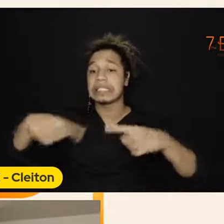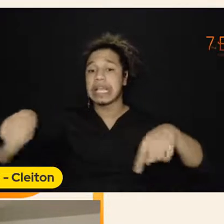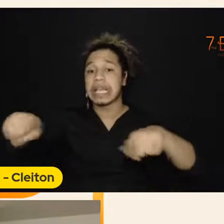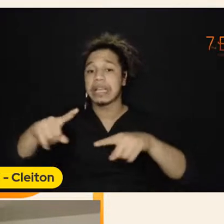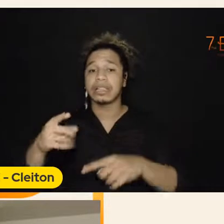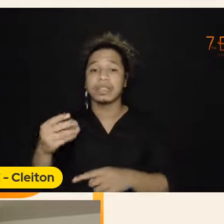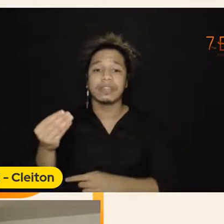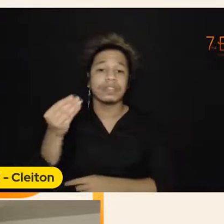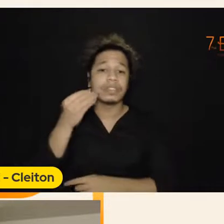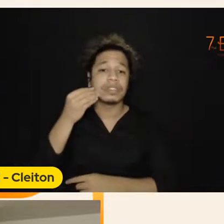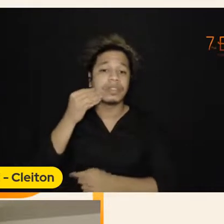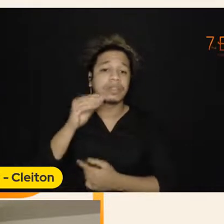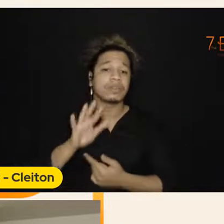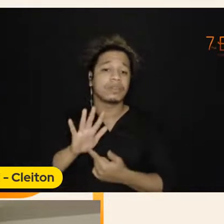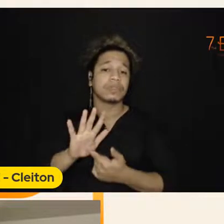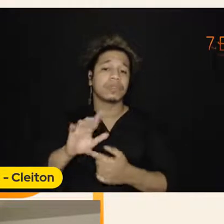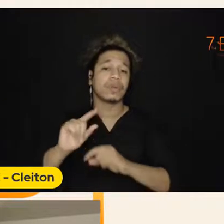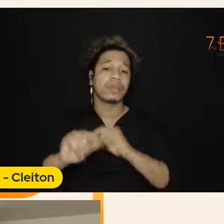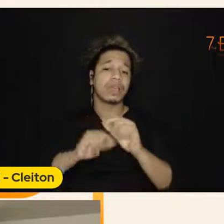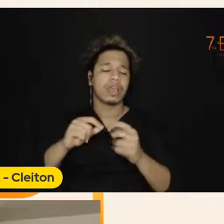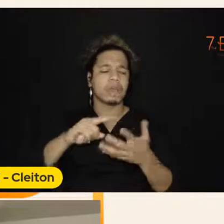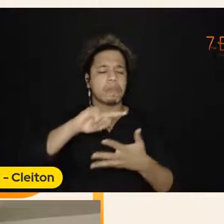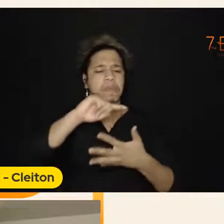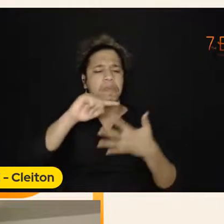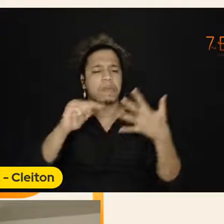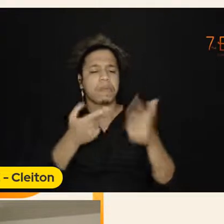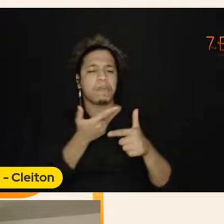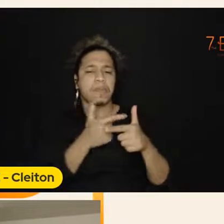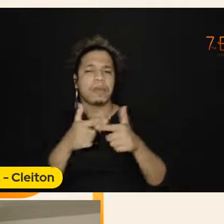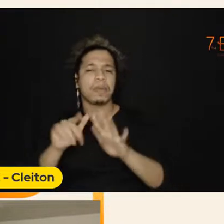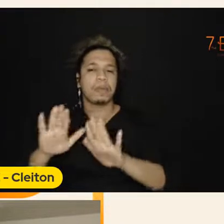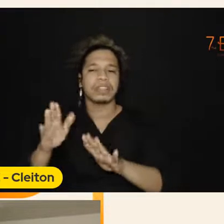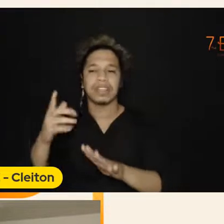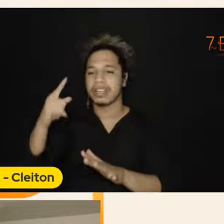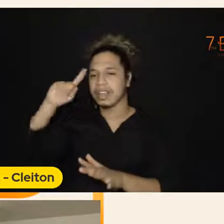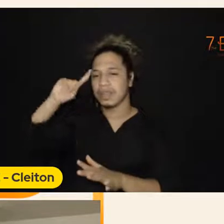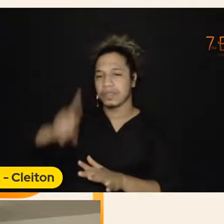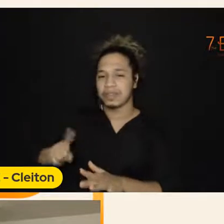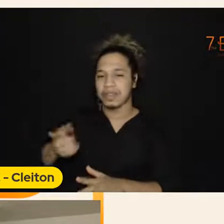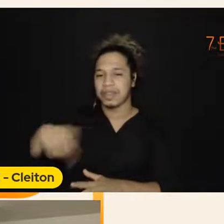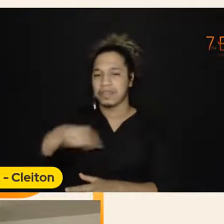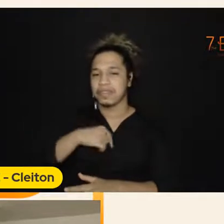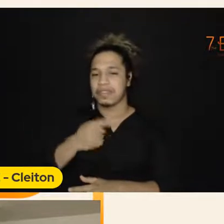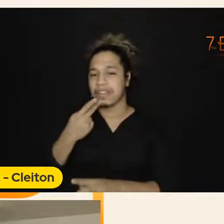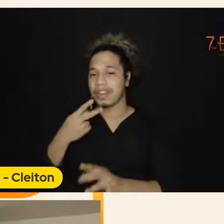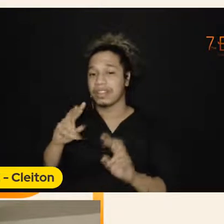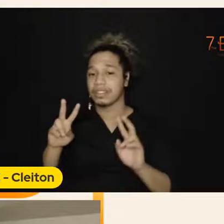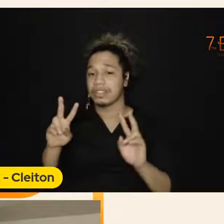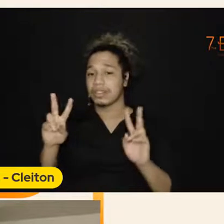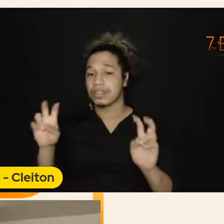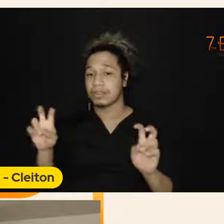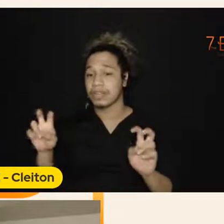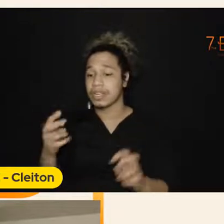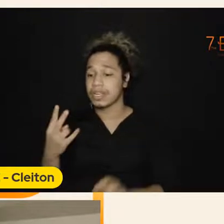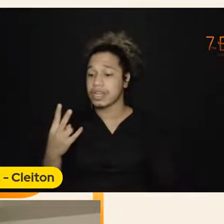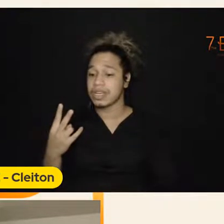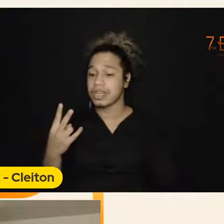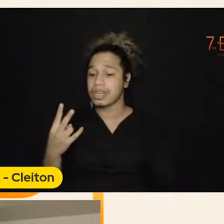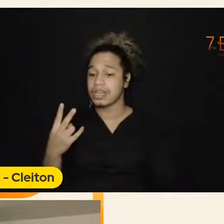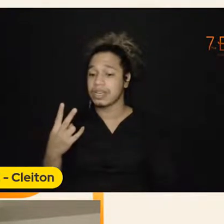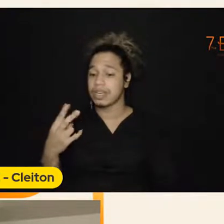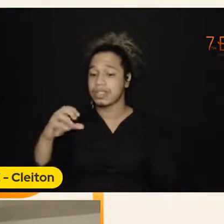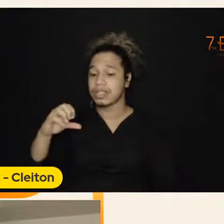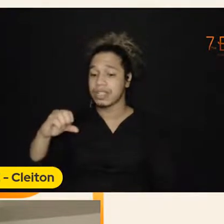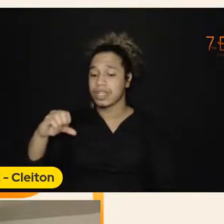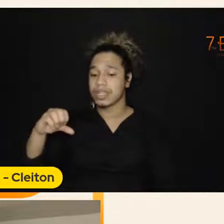address all these matters. But they couldn't predict. We were talking about 1996. The internet was